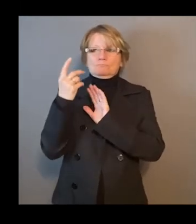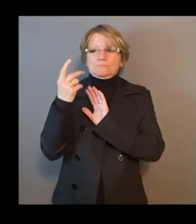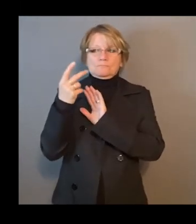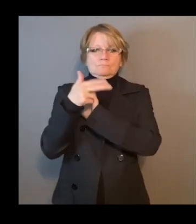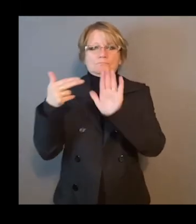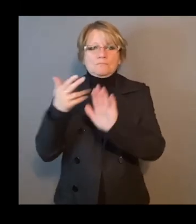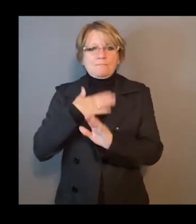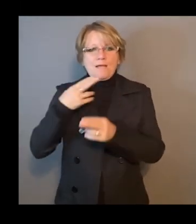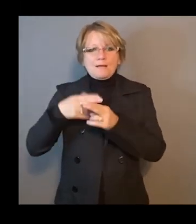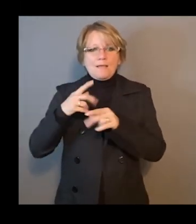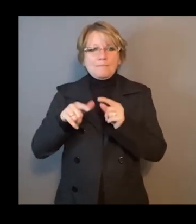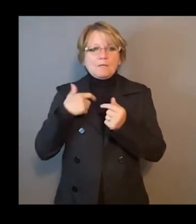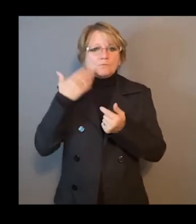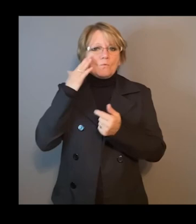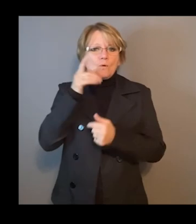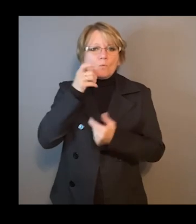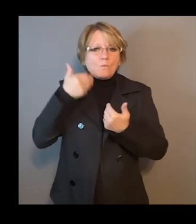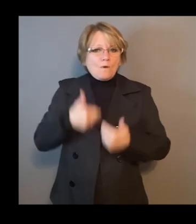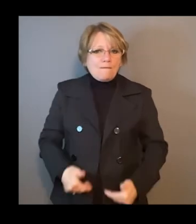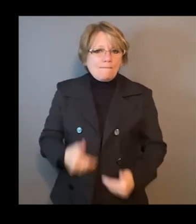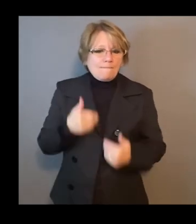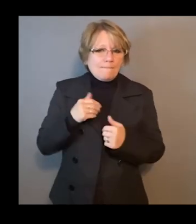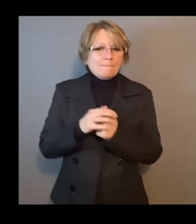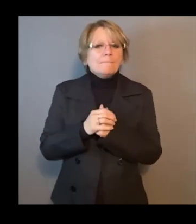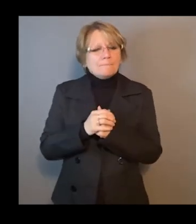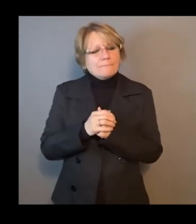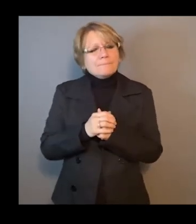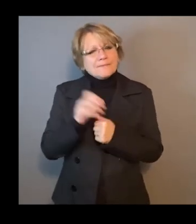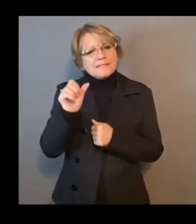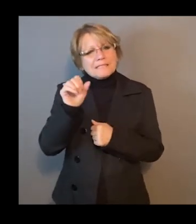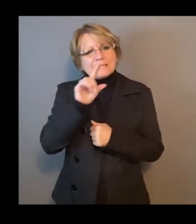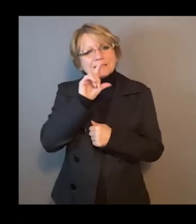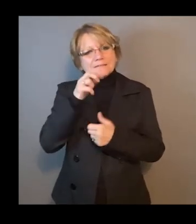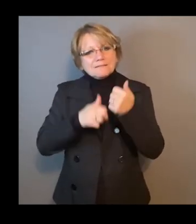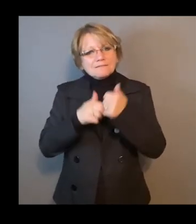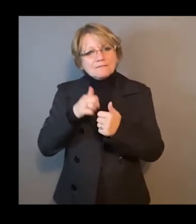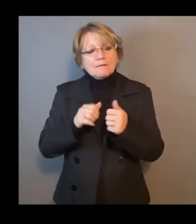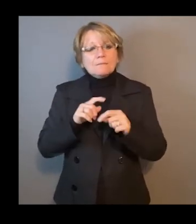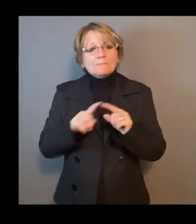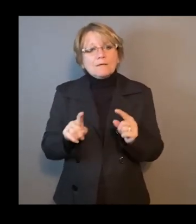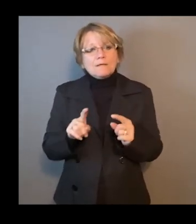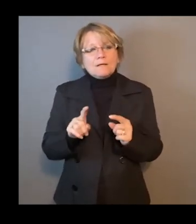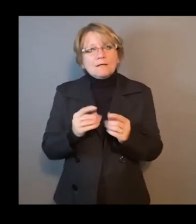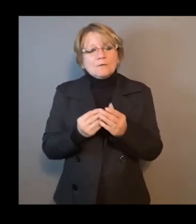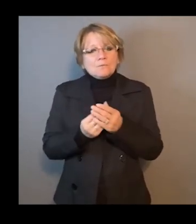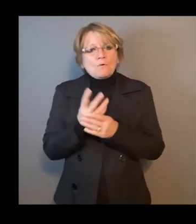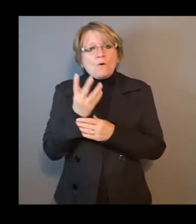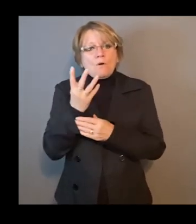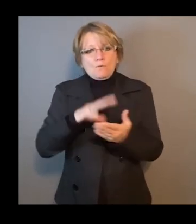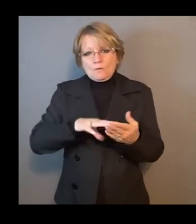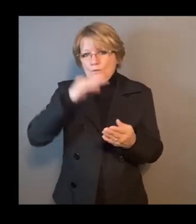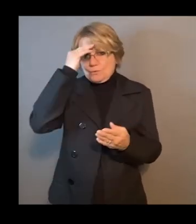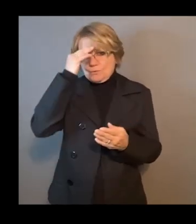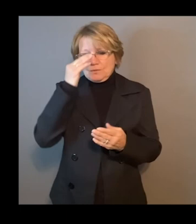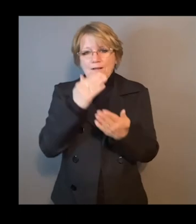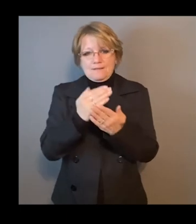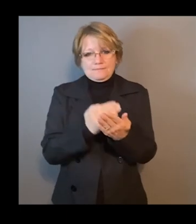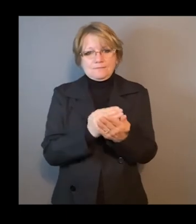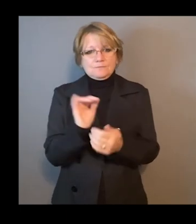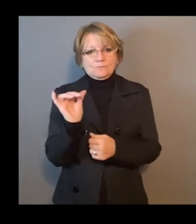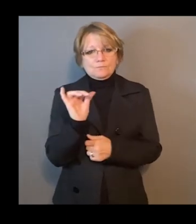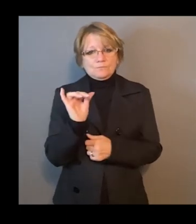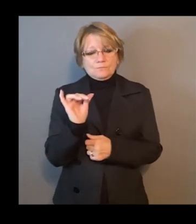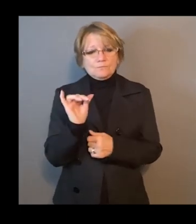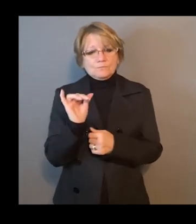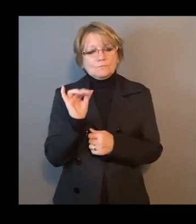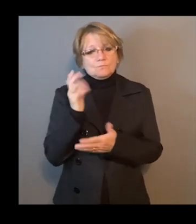not know me as a person. So I think that it is difficult, but, you know, it's a growing and learning lesson. And,